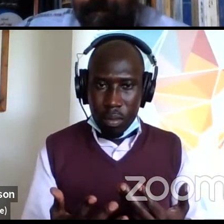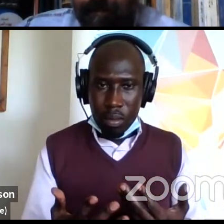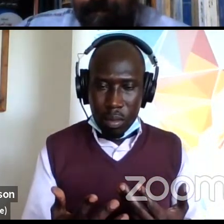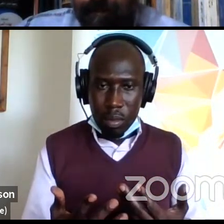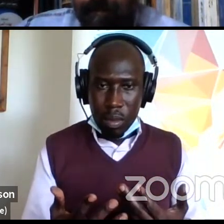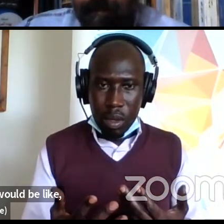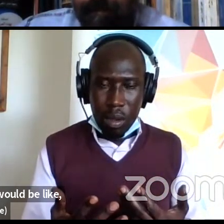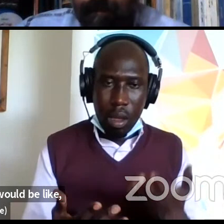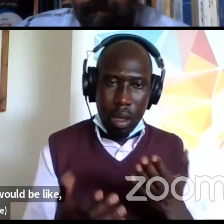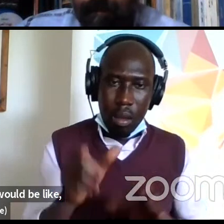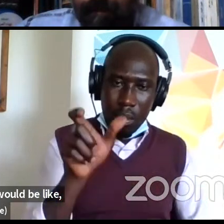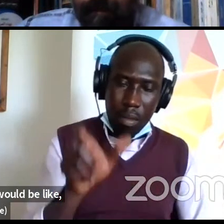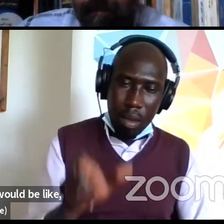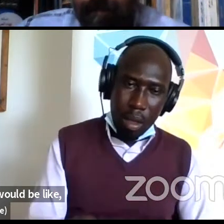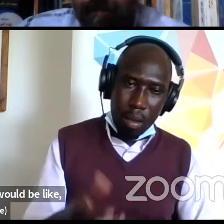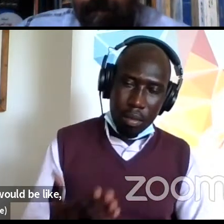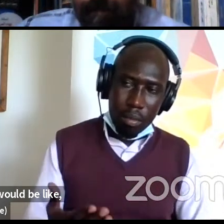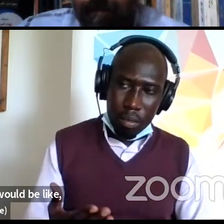passing